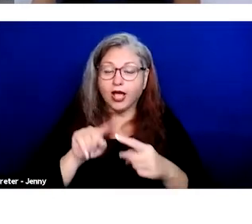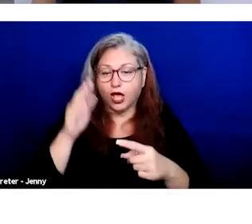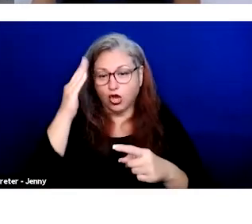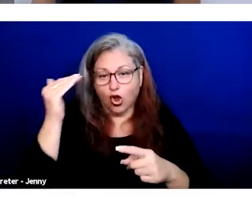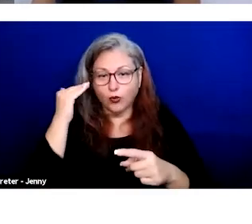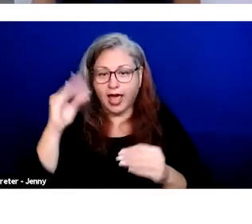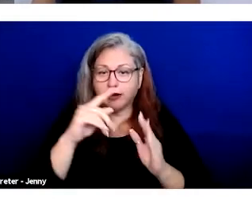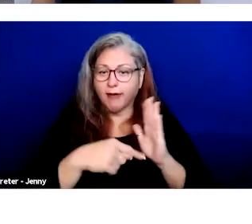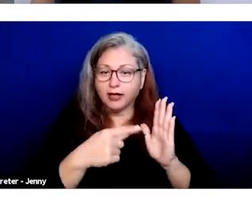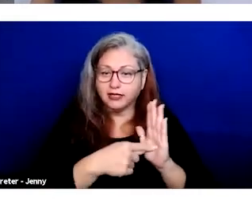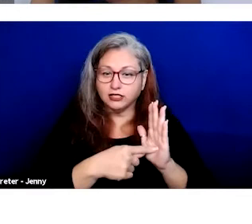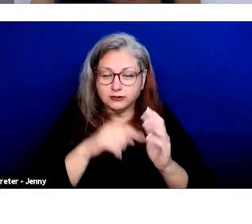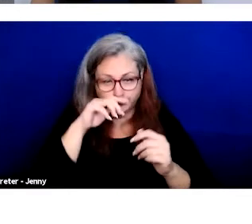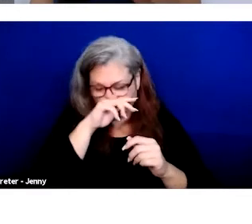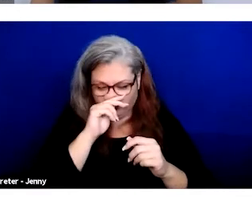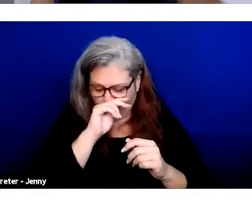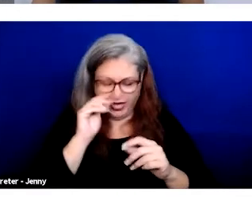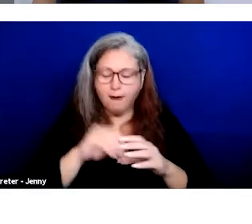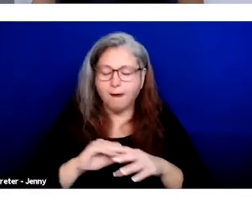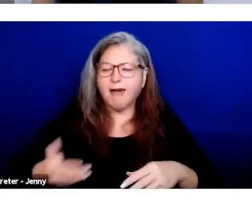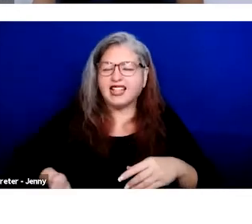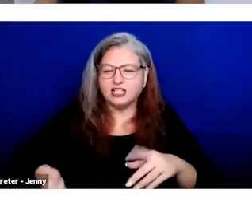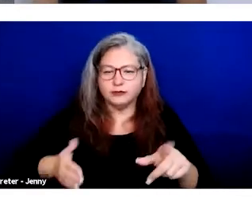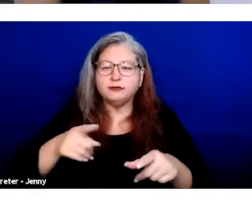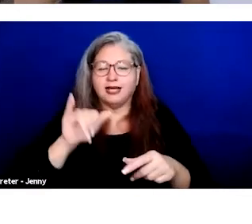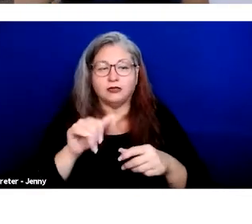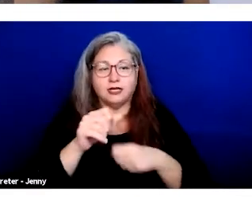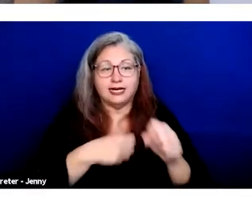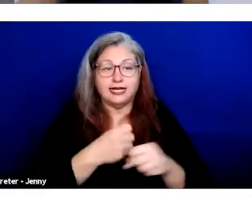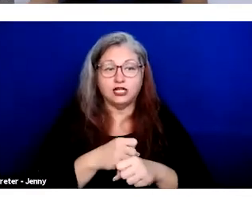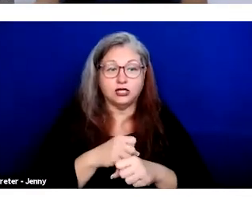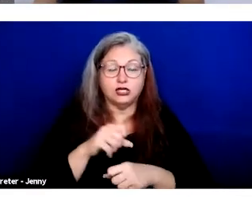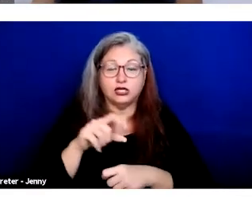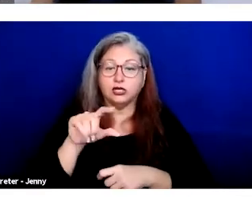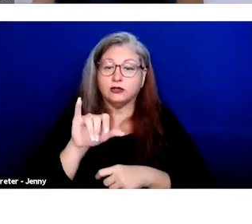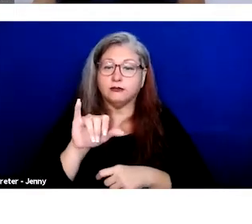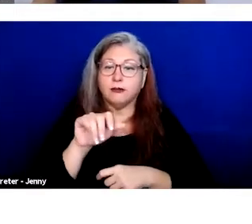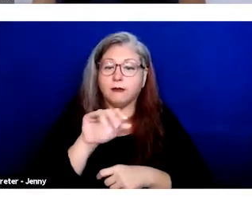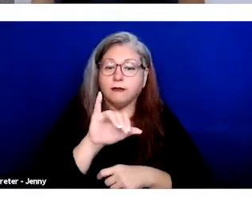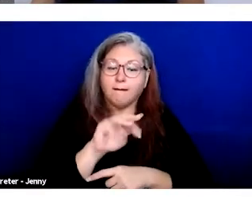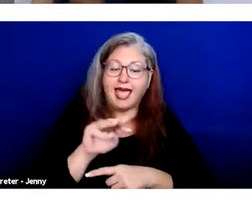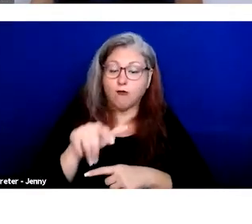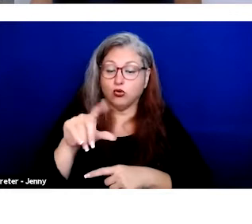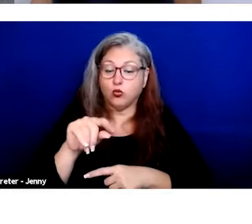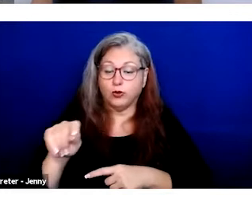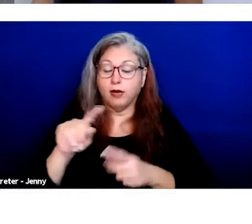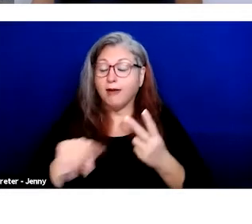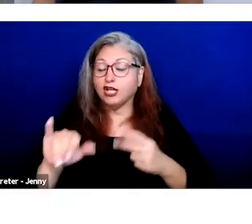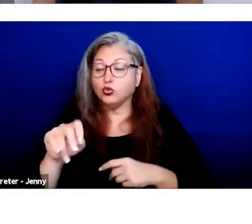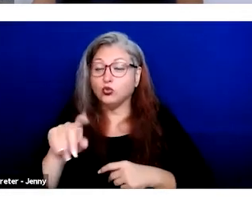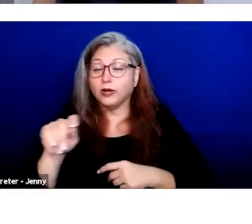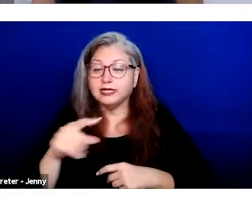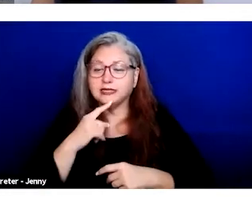Bangladesh. So that was March and April 2020. In June 2020, after just saying that